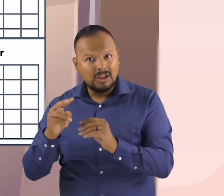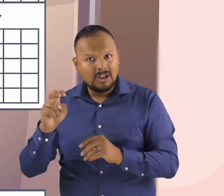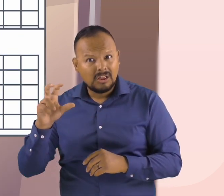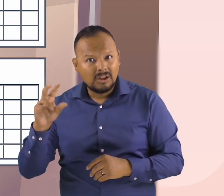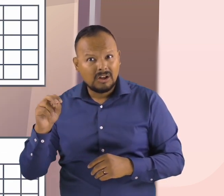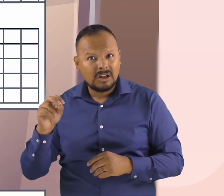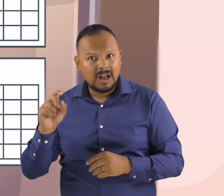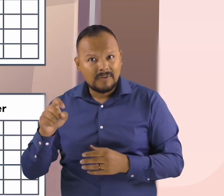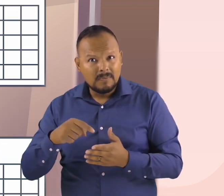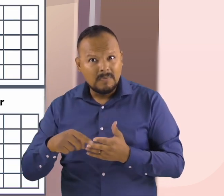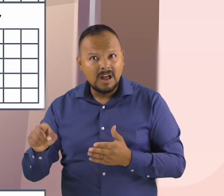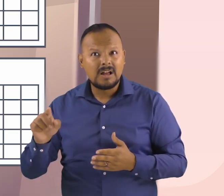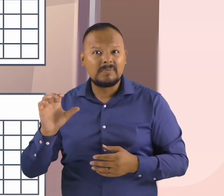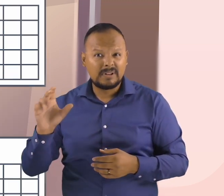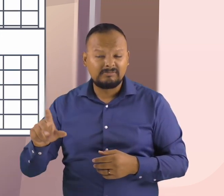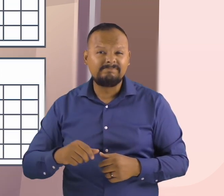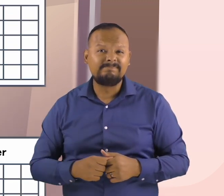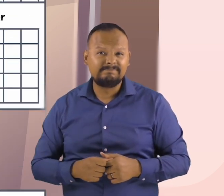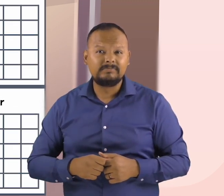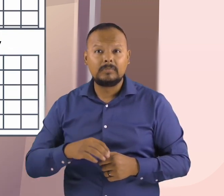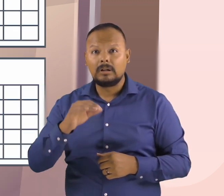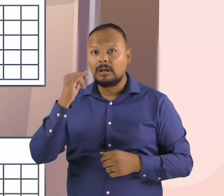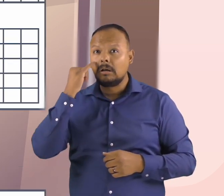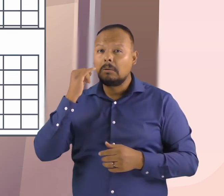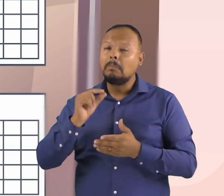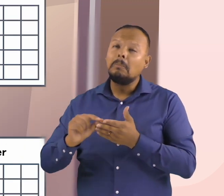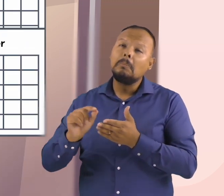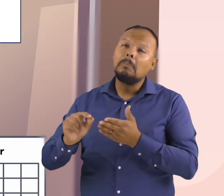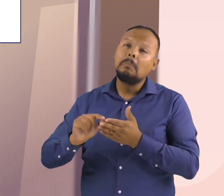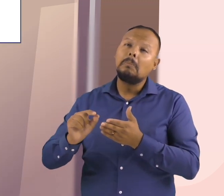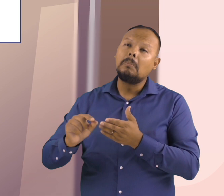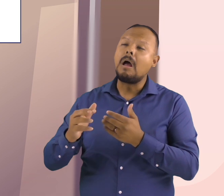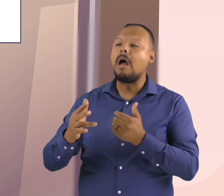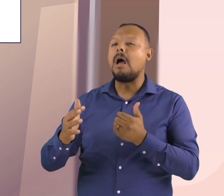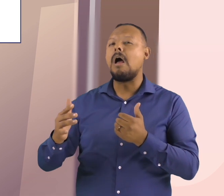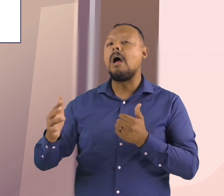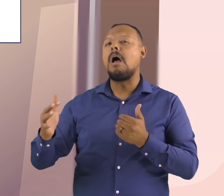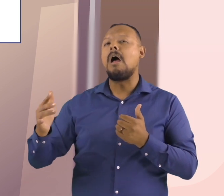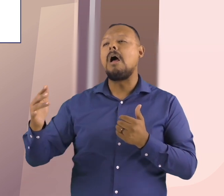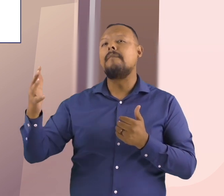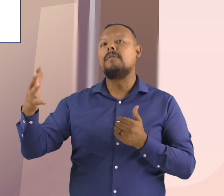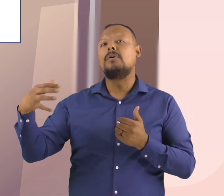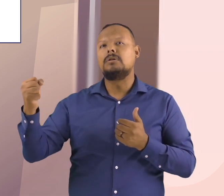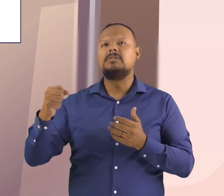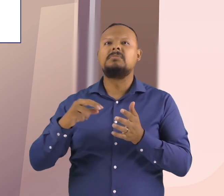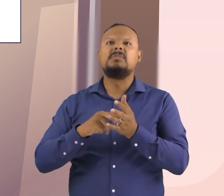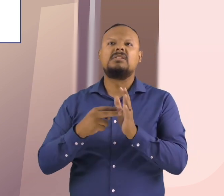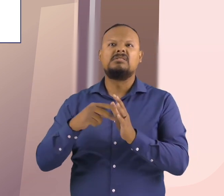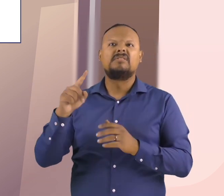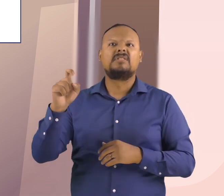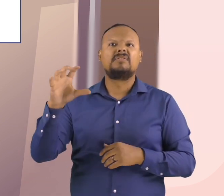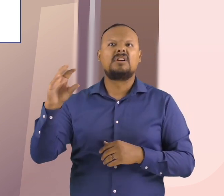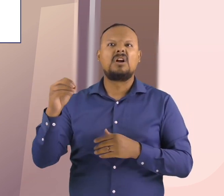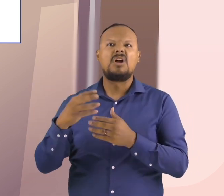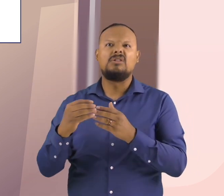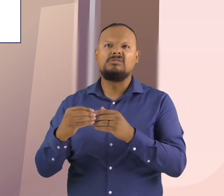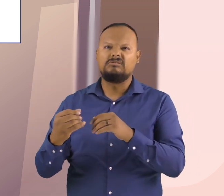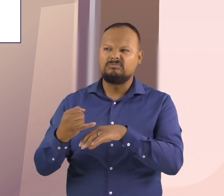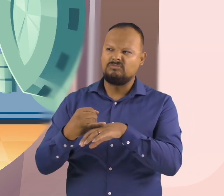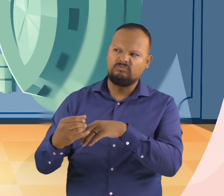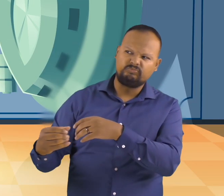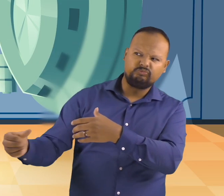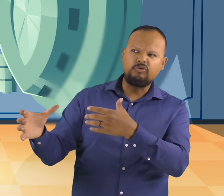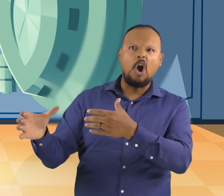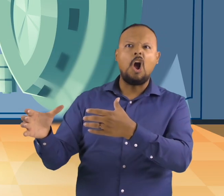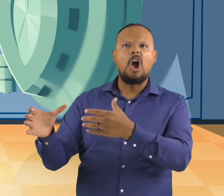years to pay the loan back, she would be responsible for paying an additional $150 in interest.